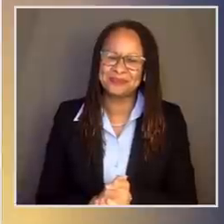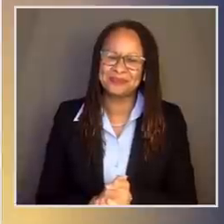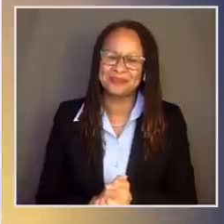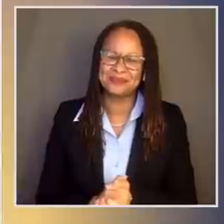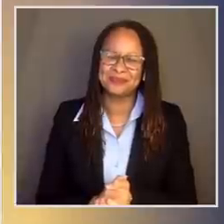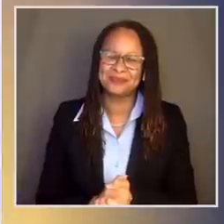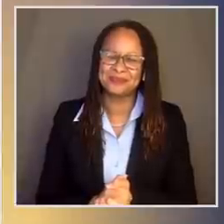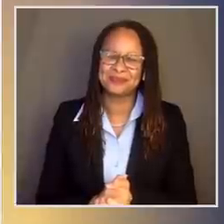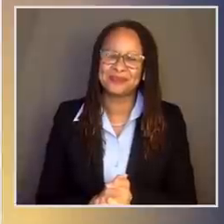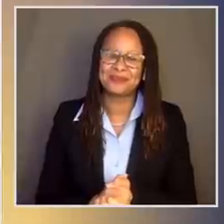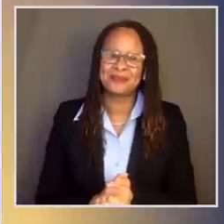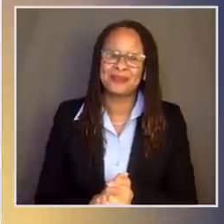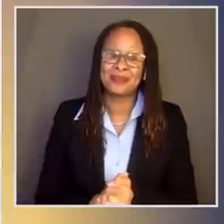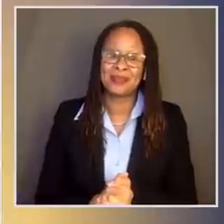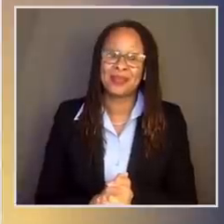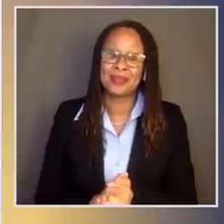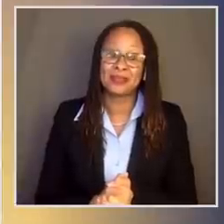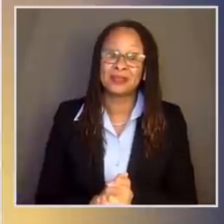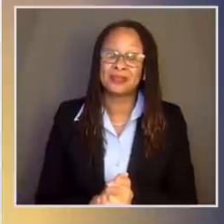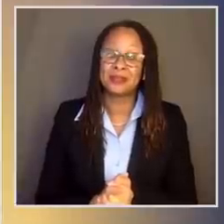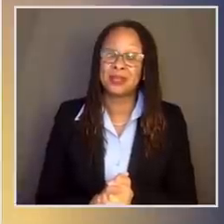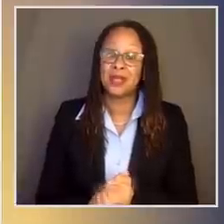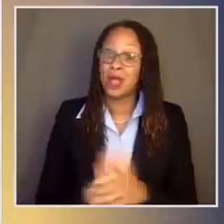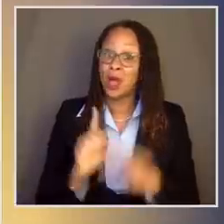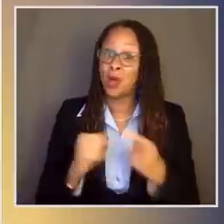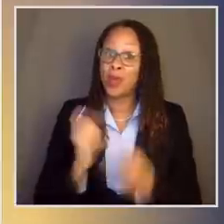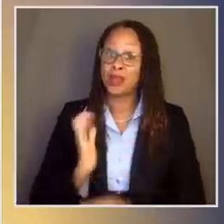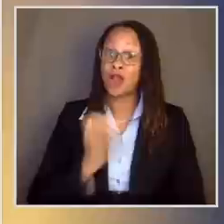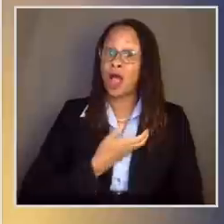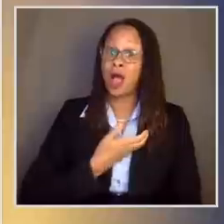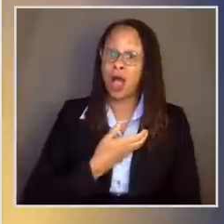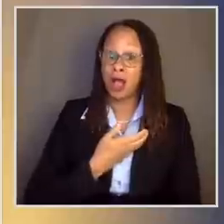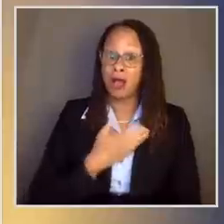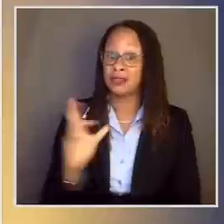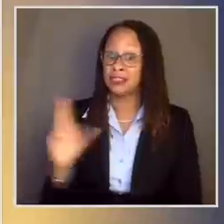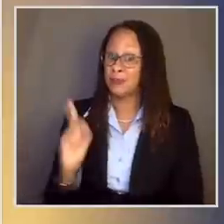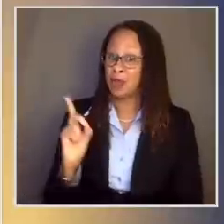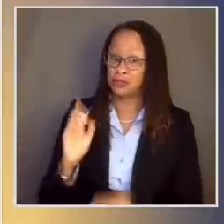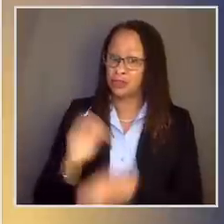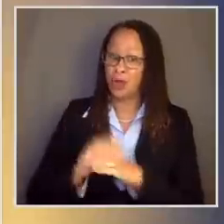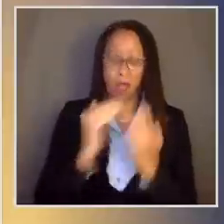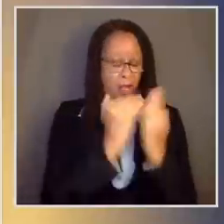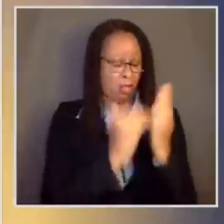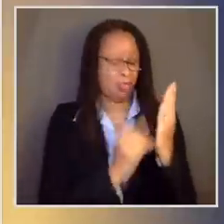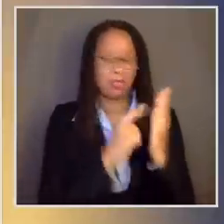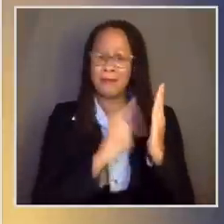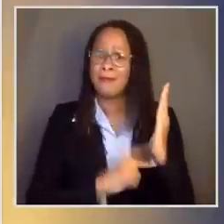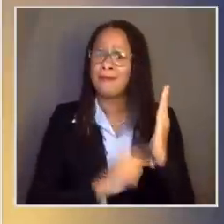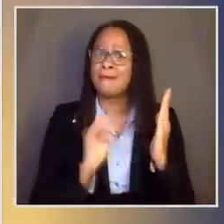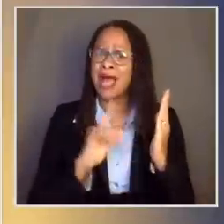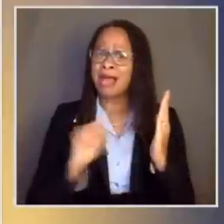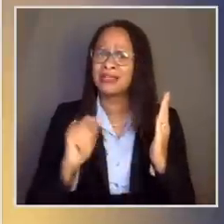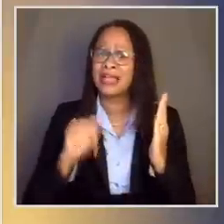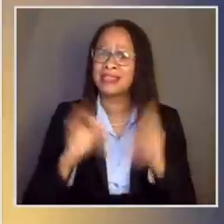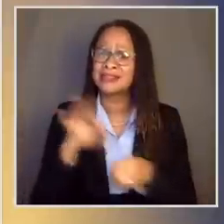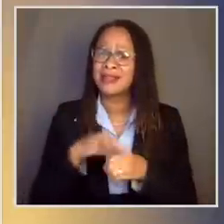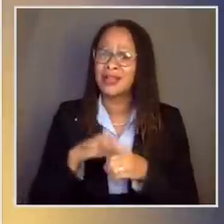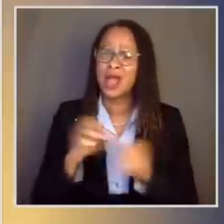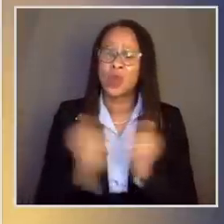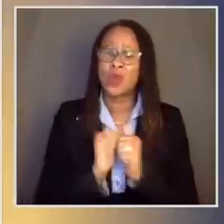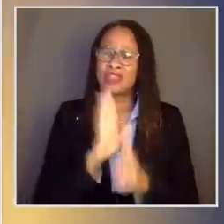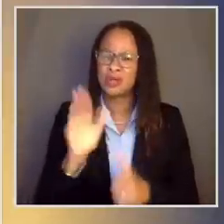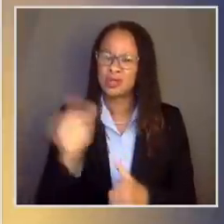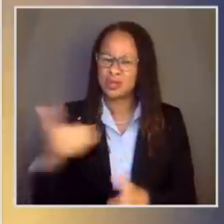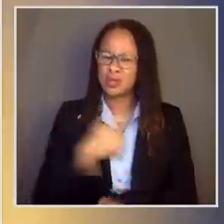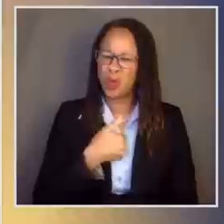And when our very democracy was on the ballot in this election, with the very soul of America